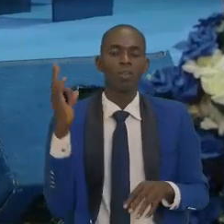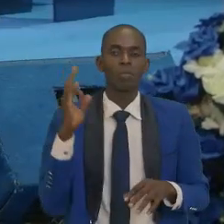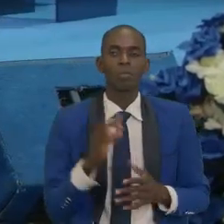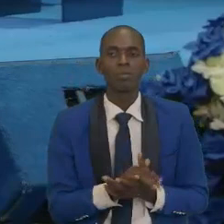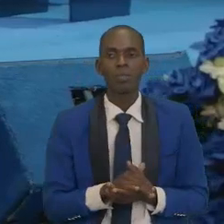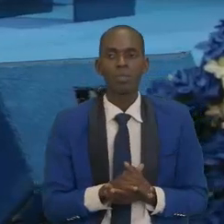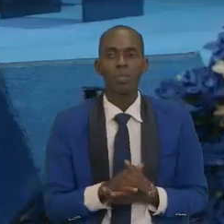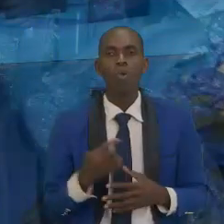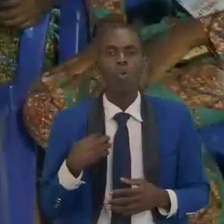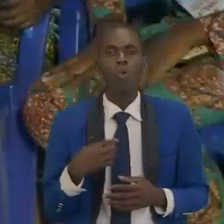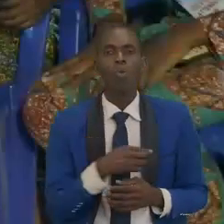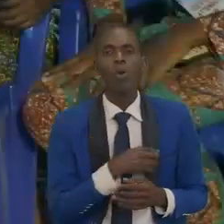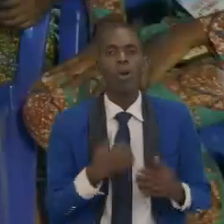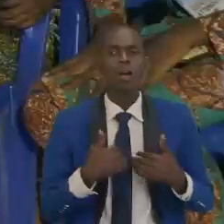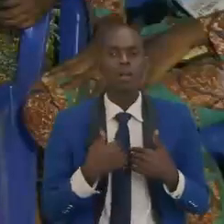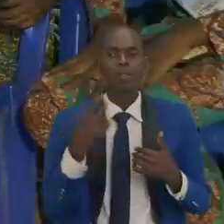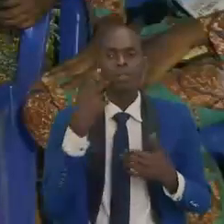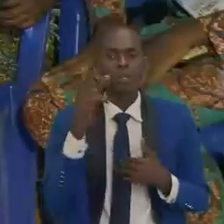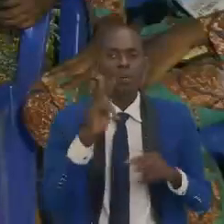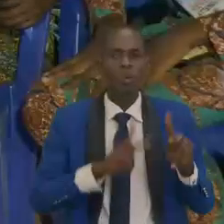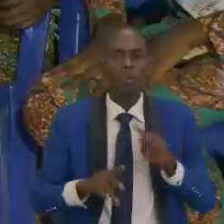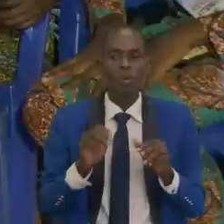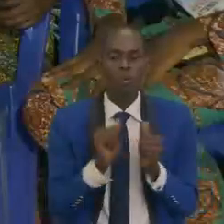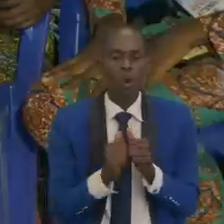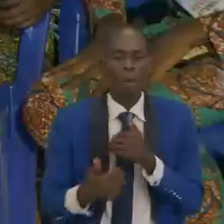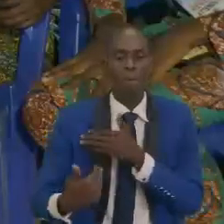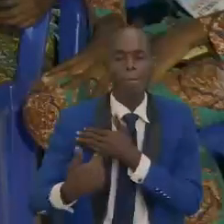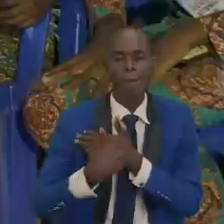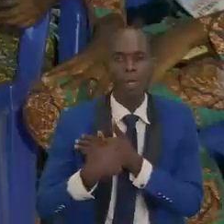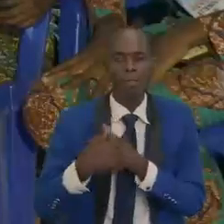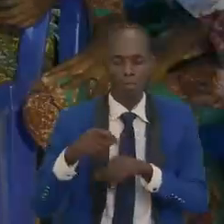We've seen people with backbone broken,